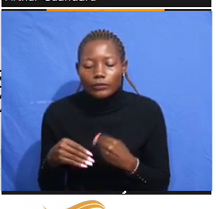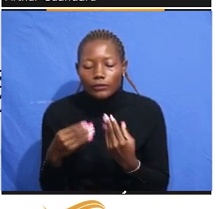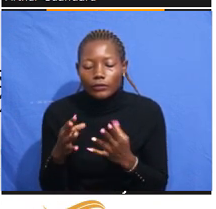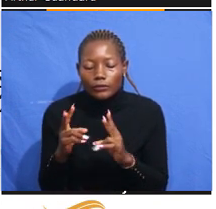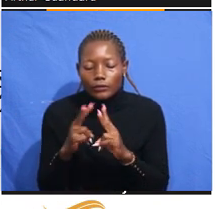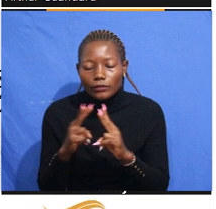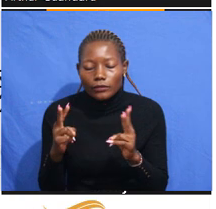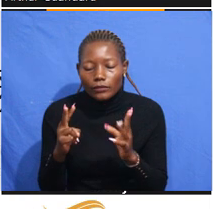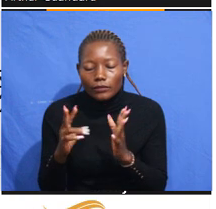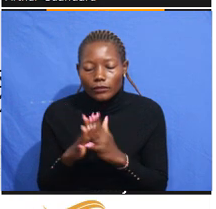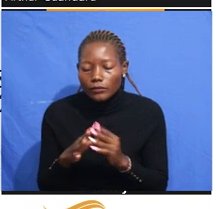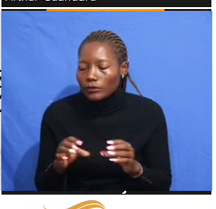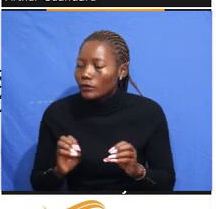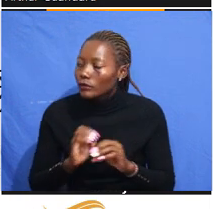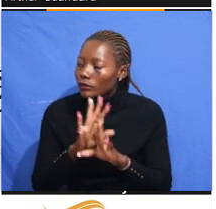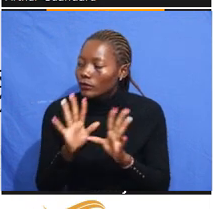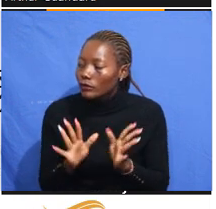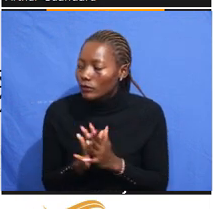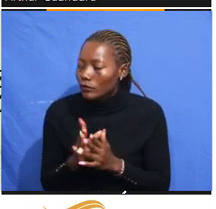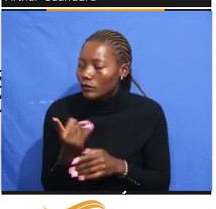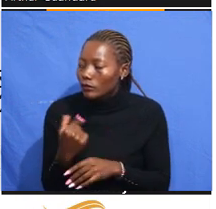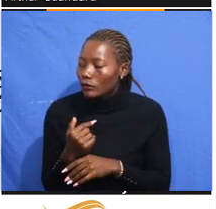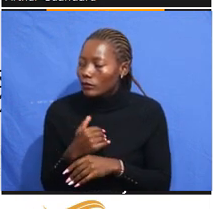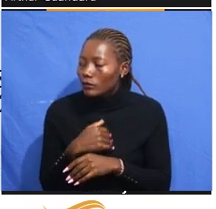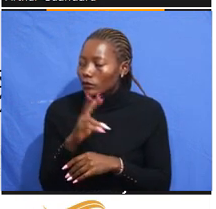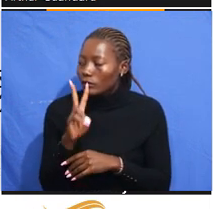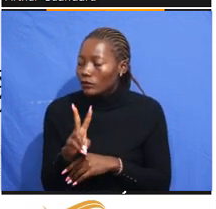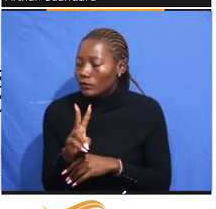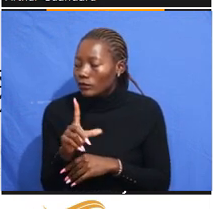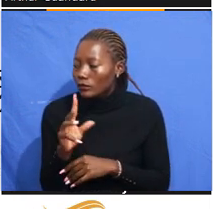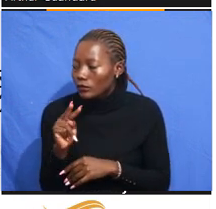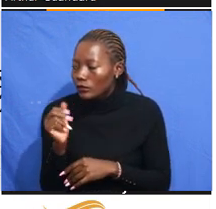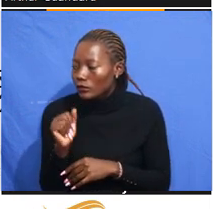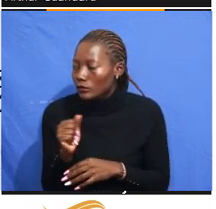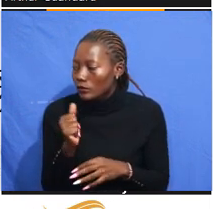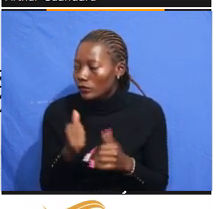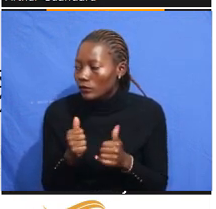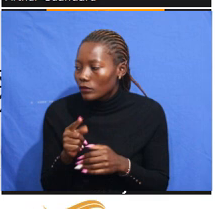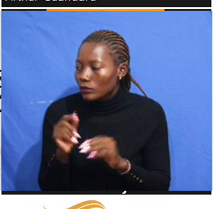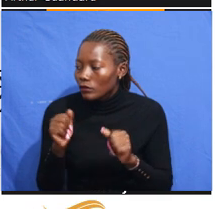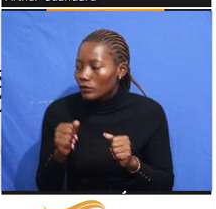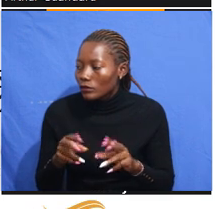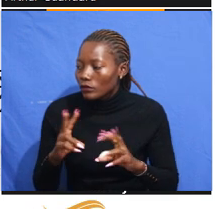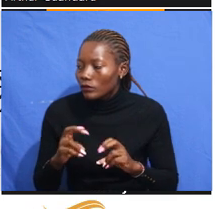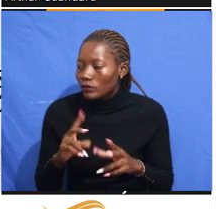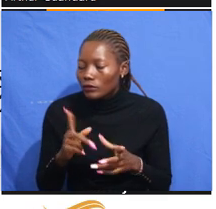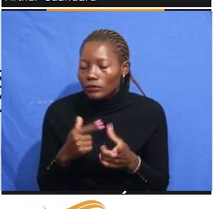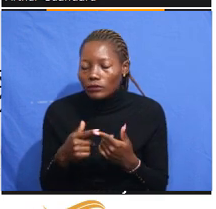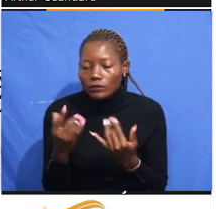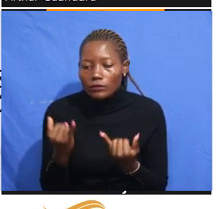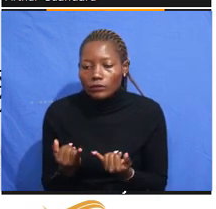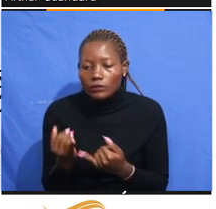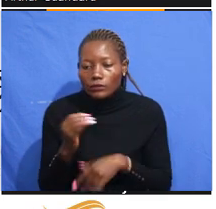detailed, there are 2 links there that you can go through and get now